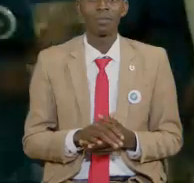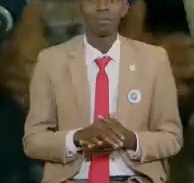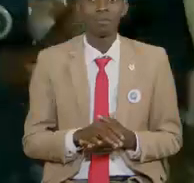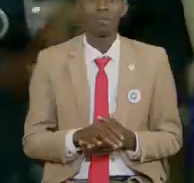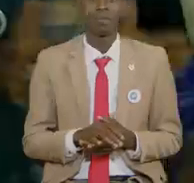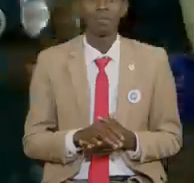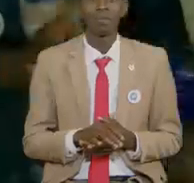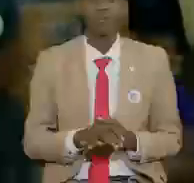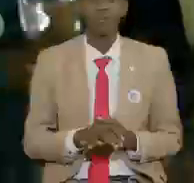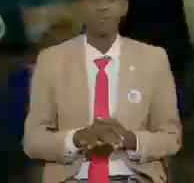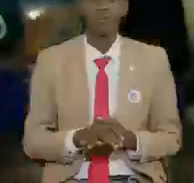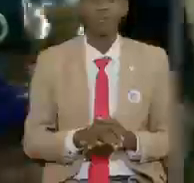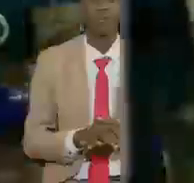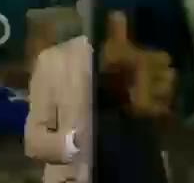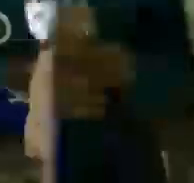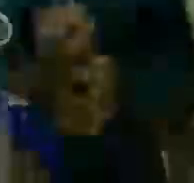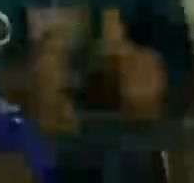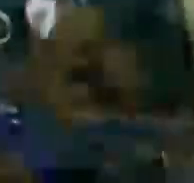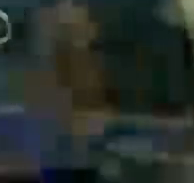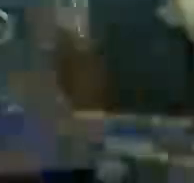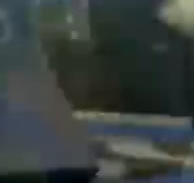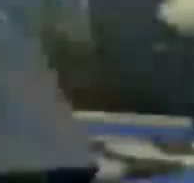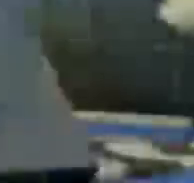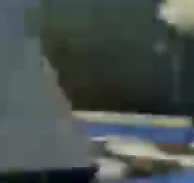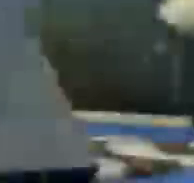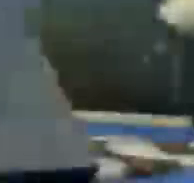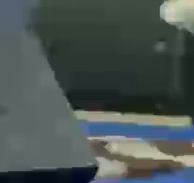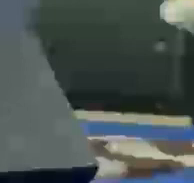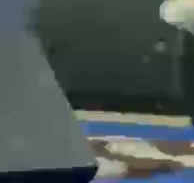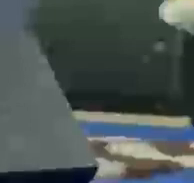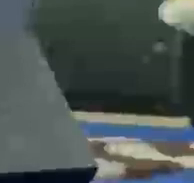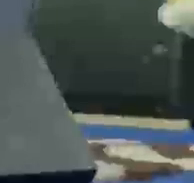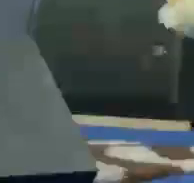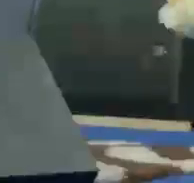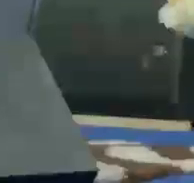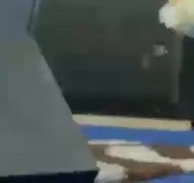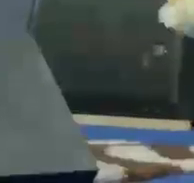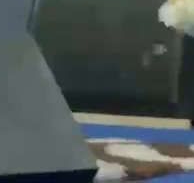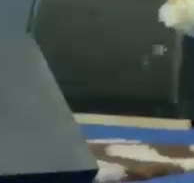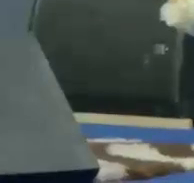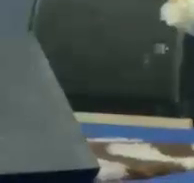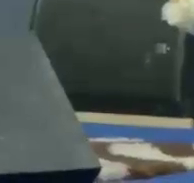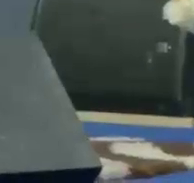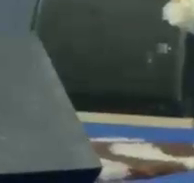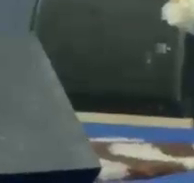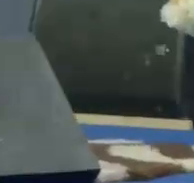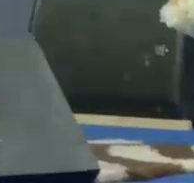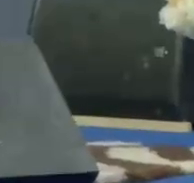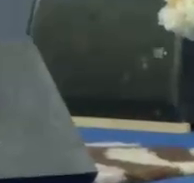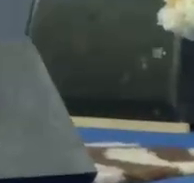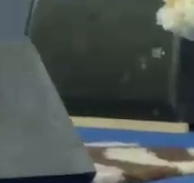Merci beaucoup. Praise the Lord. Gloire à Dieu. Everybody, I said, praise the Lord.